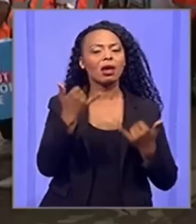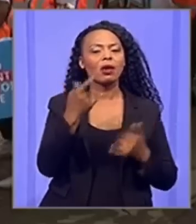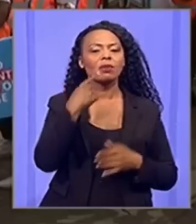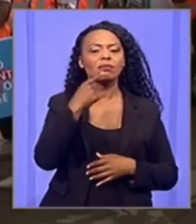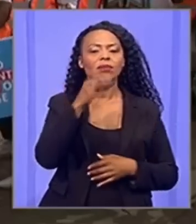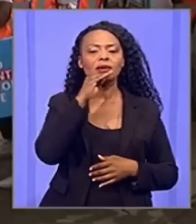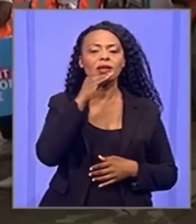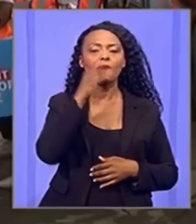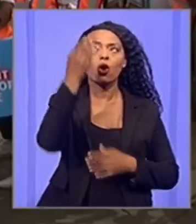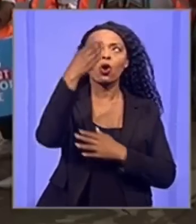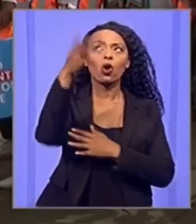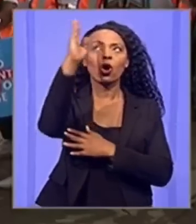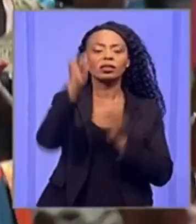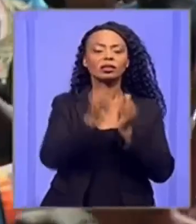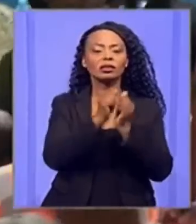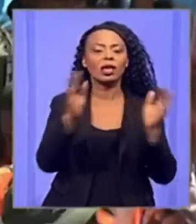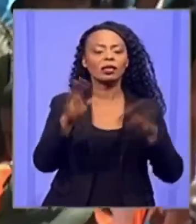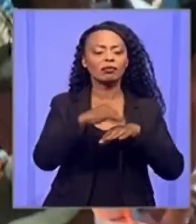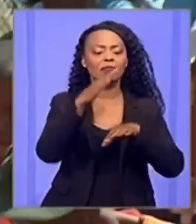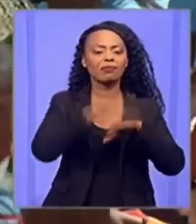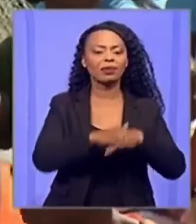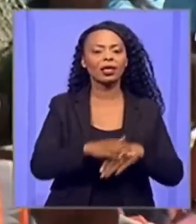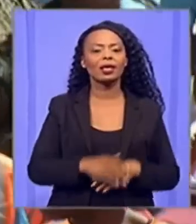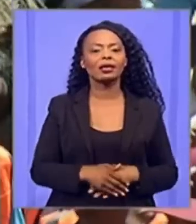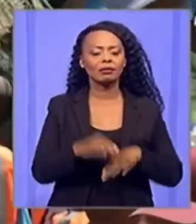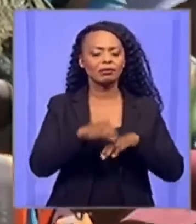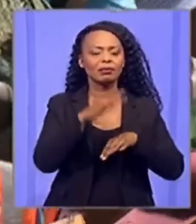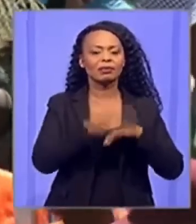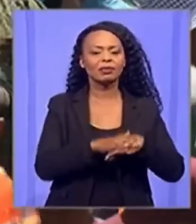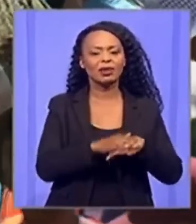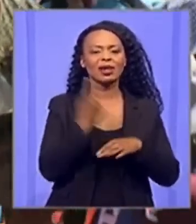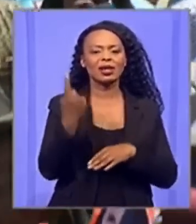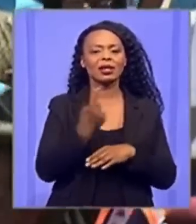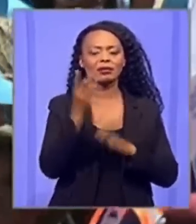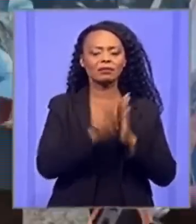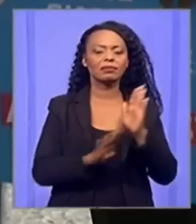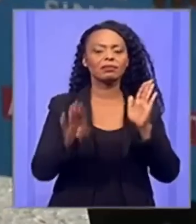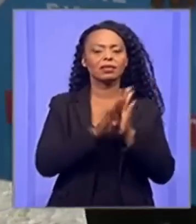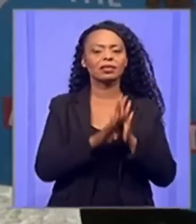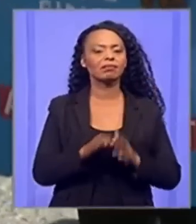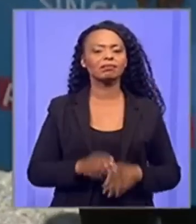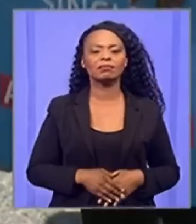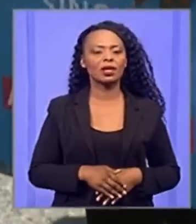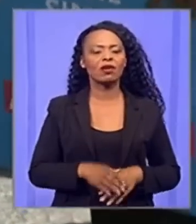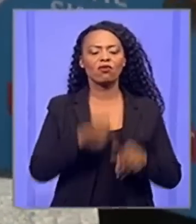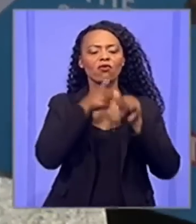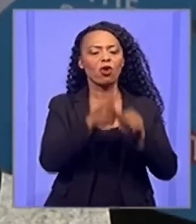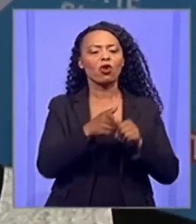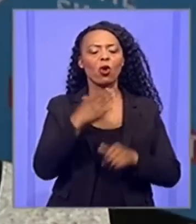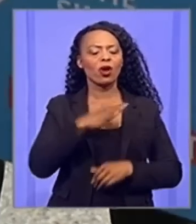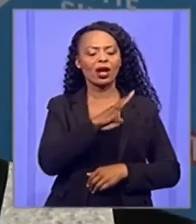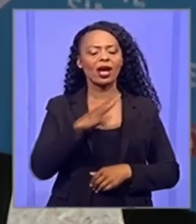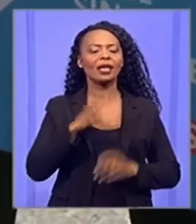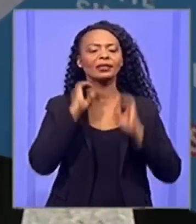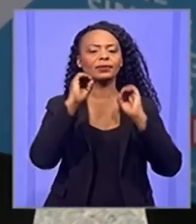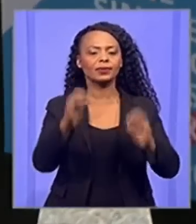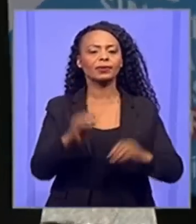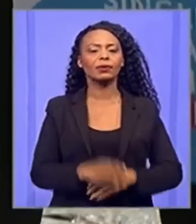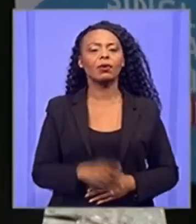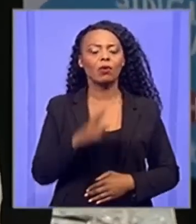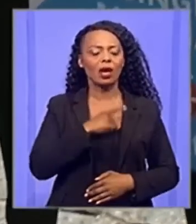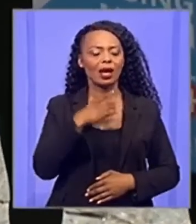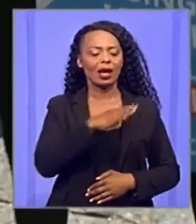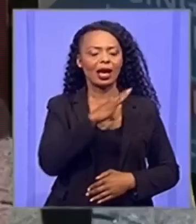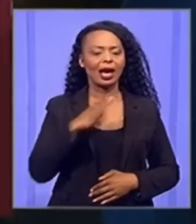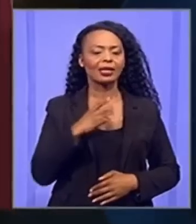who started marriage. Single marriage bill is anti-Christ, rejected, because Christ said a man